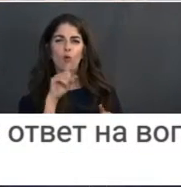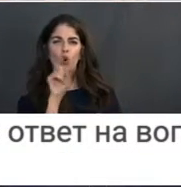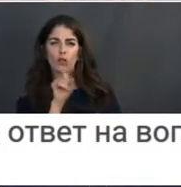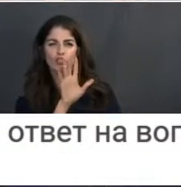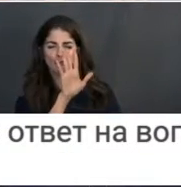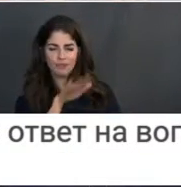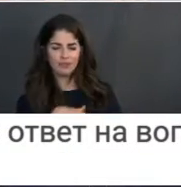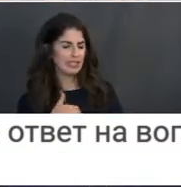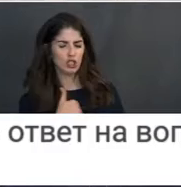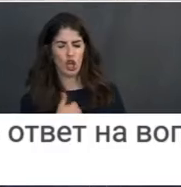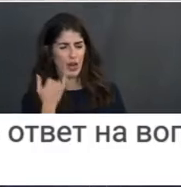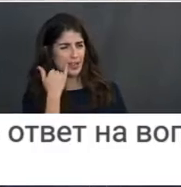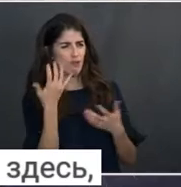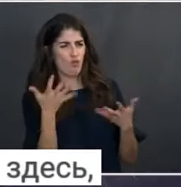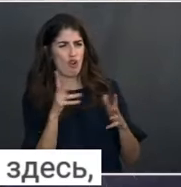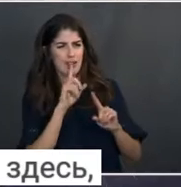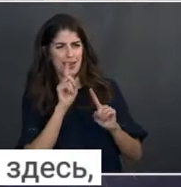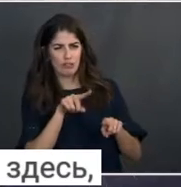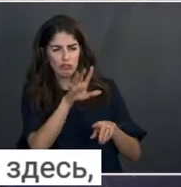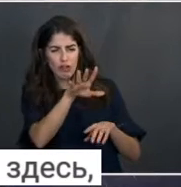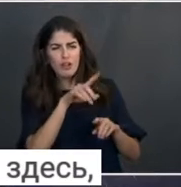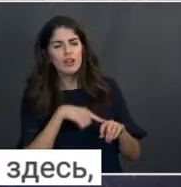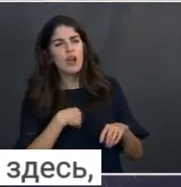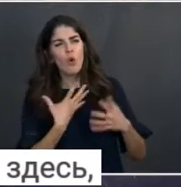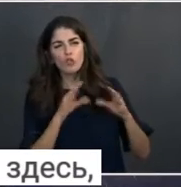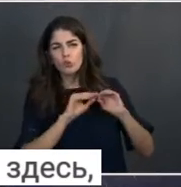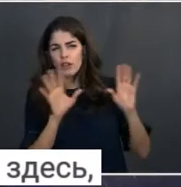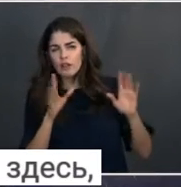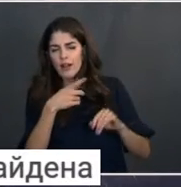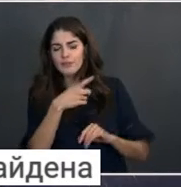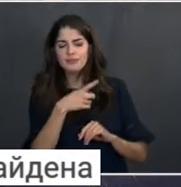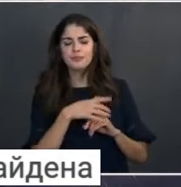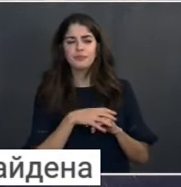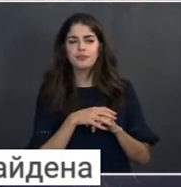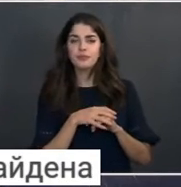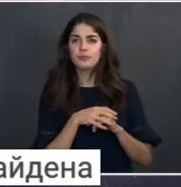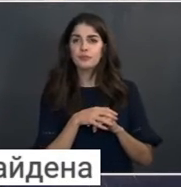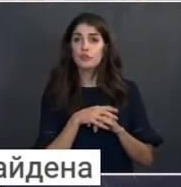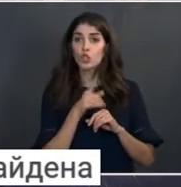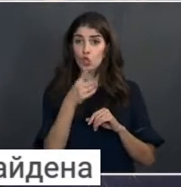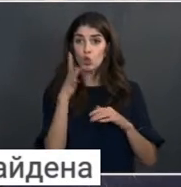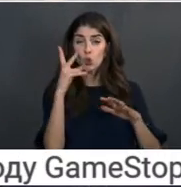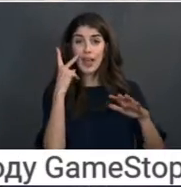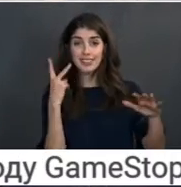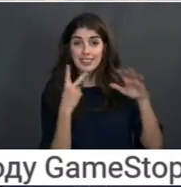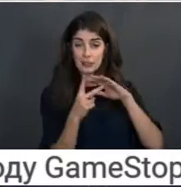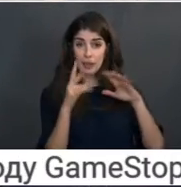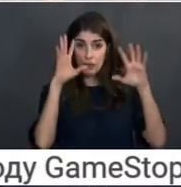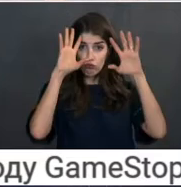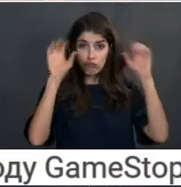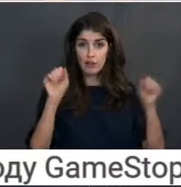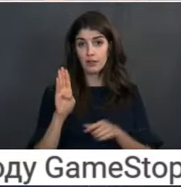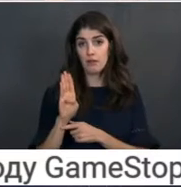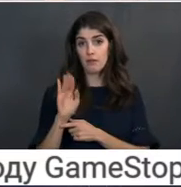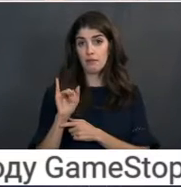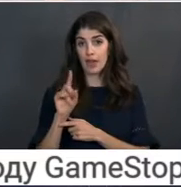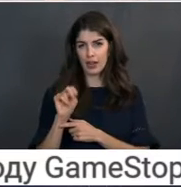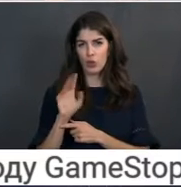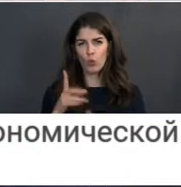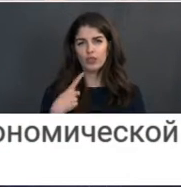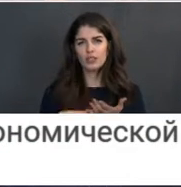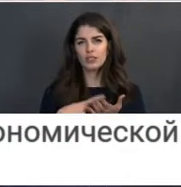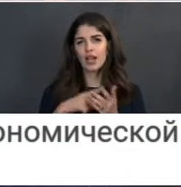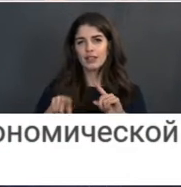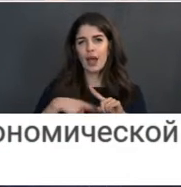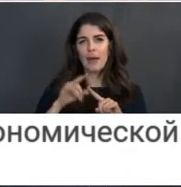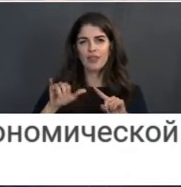this in response to Steve's question, but I just want to be clear here. Do you anticipate President Biden to address the GameStop